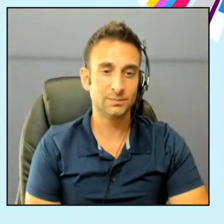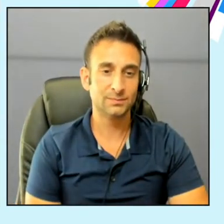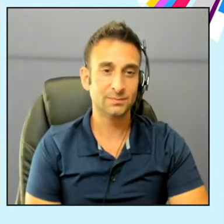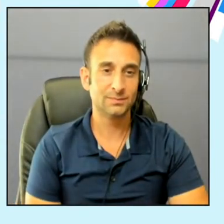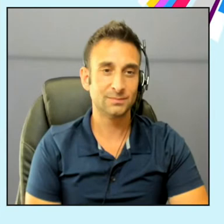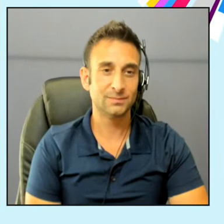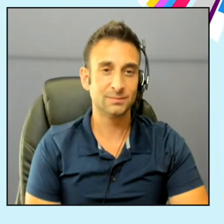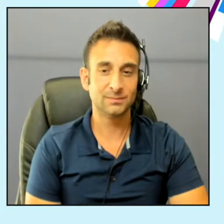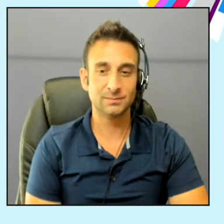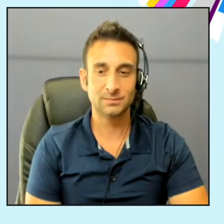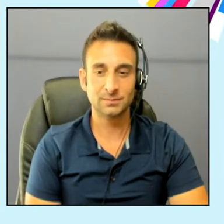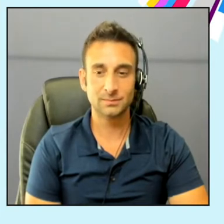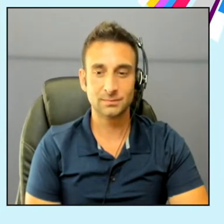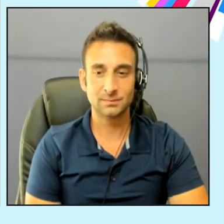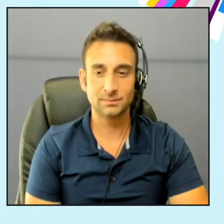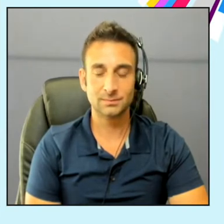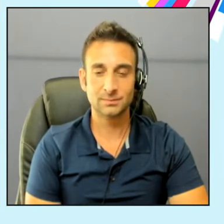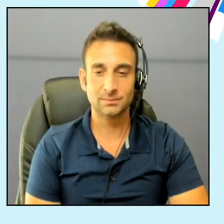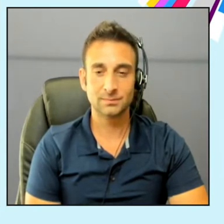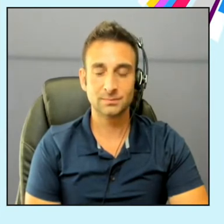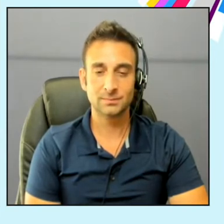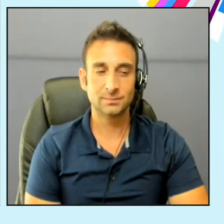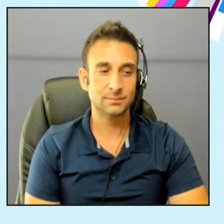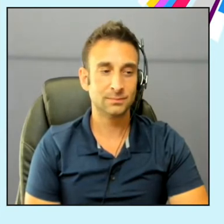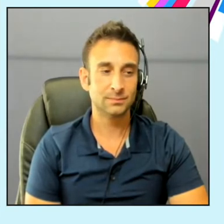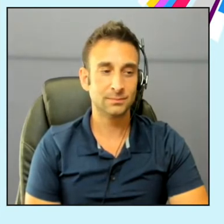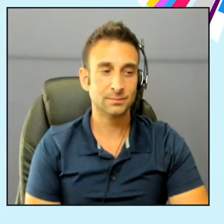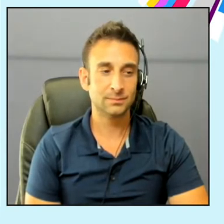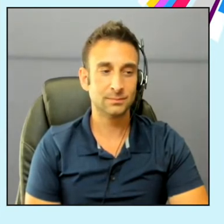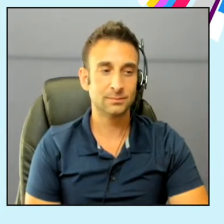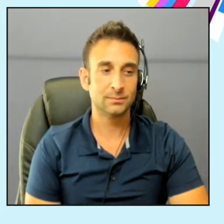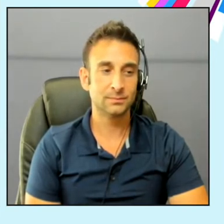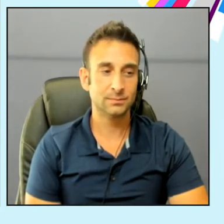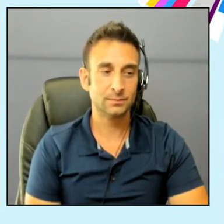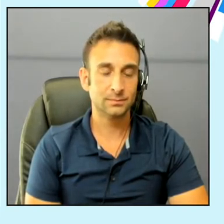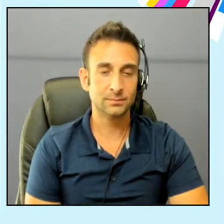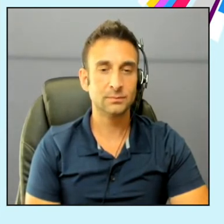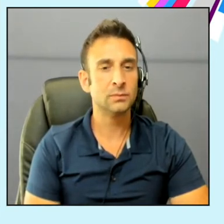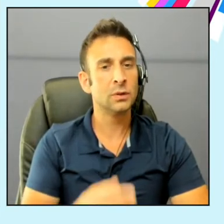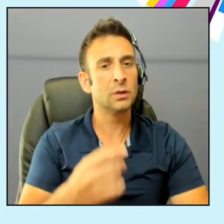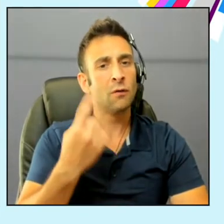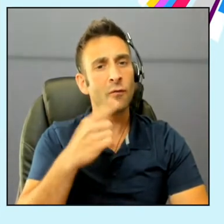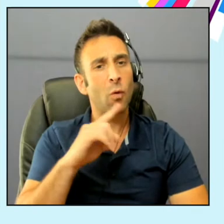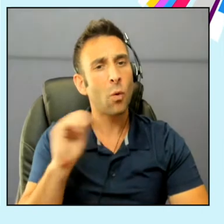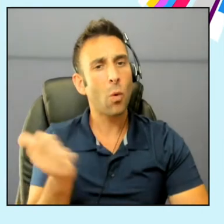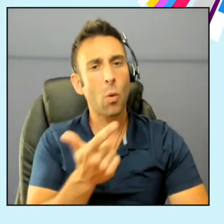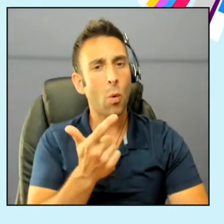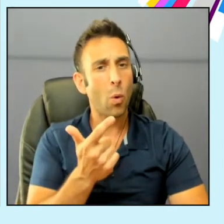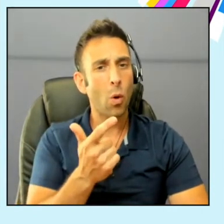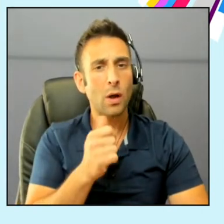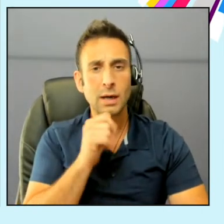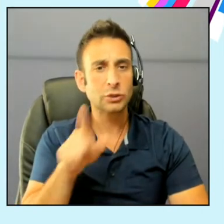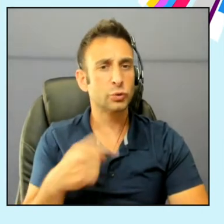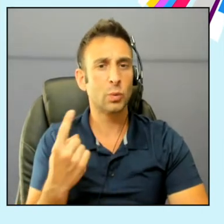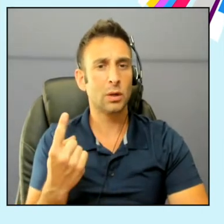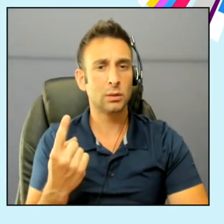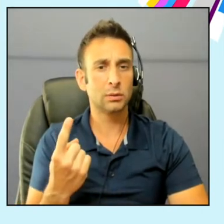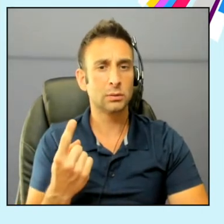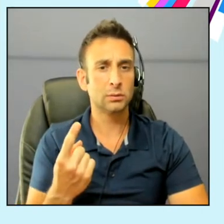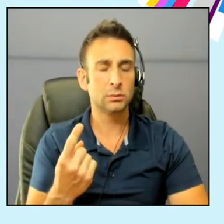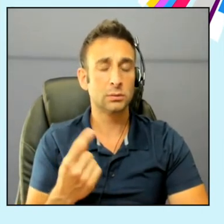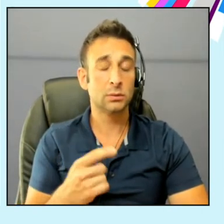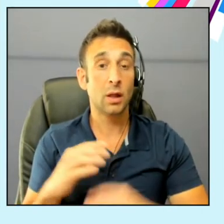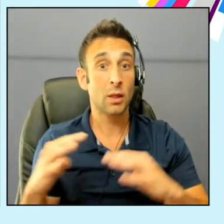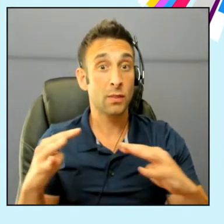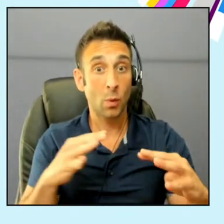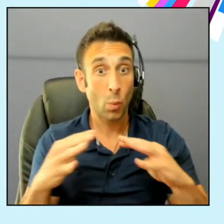And again, you know, solidarity to stop all wars, not just one, but there's many wars taking place. There's a war in Yemen,